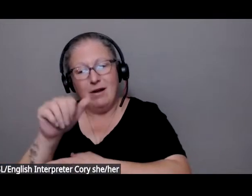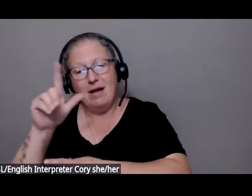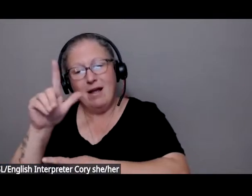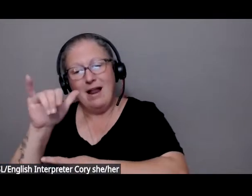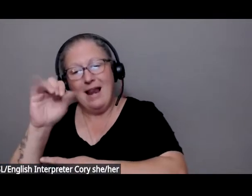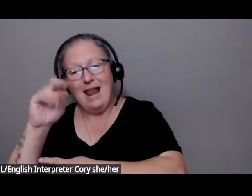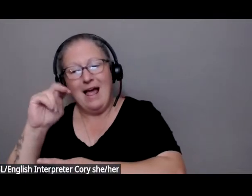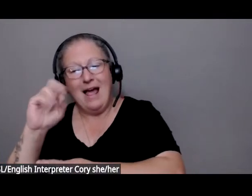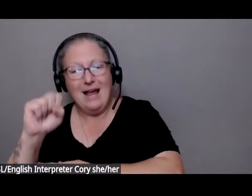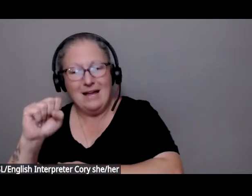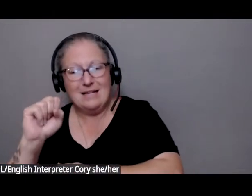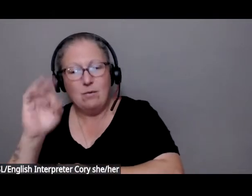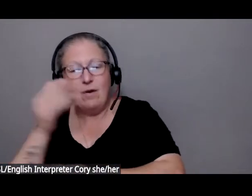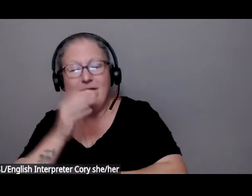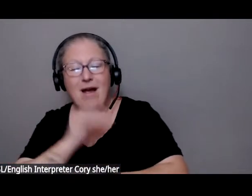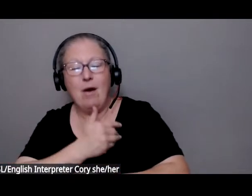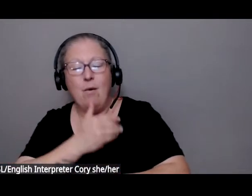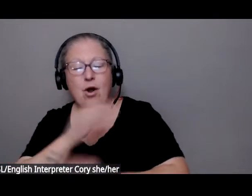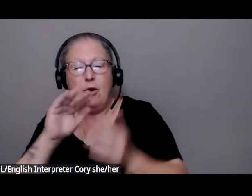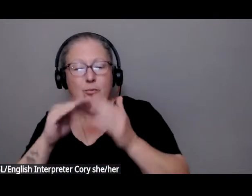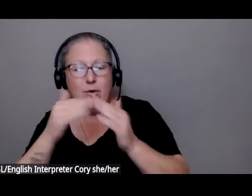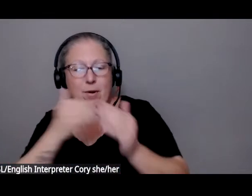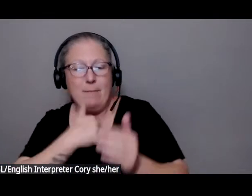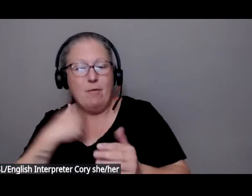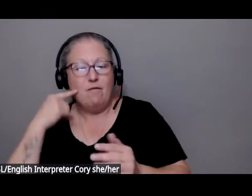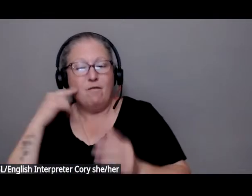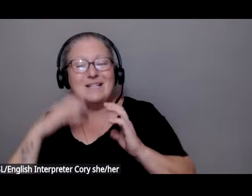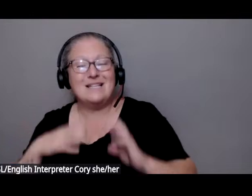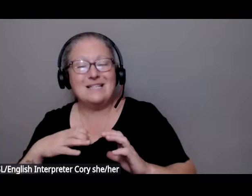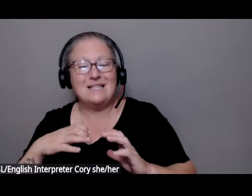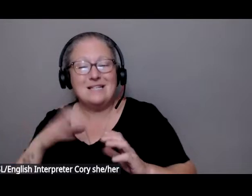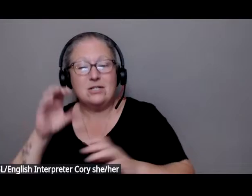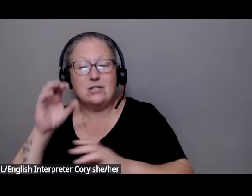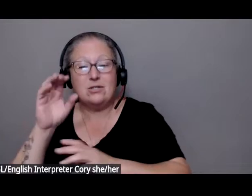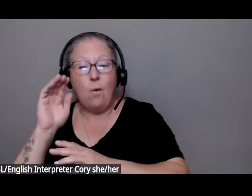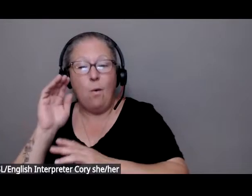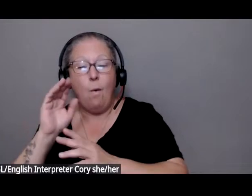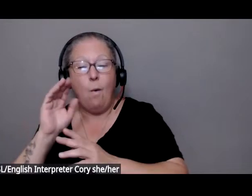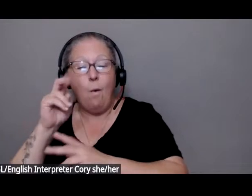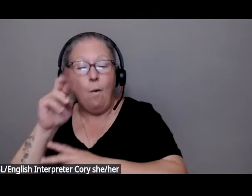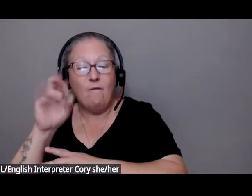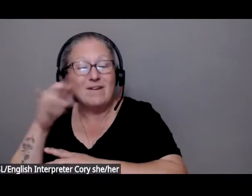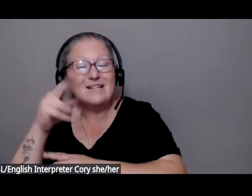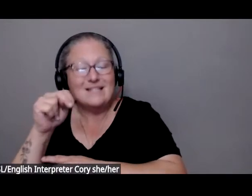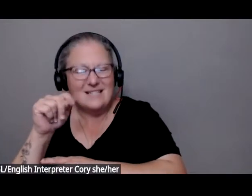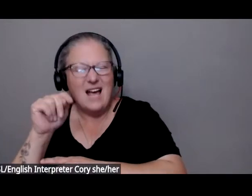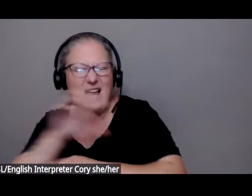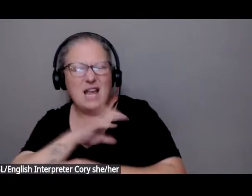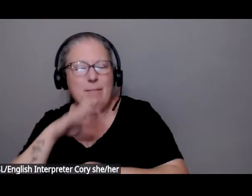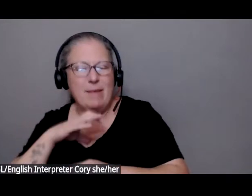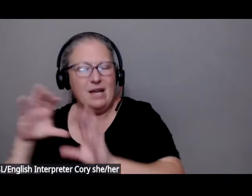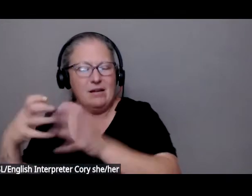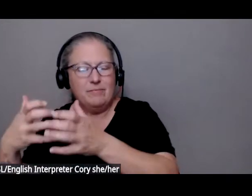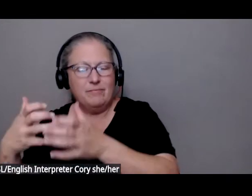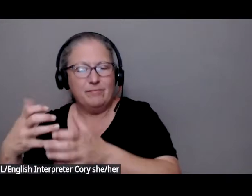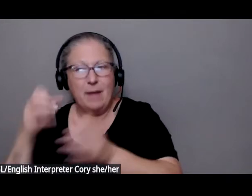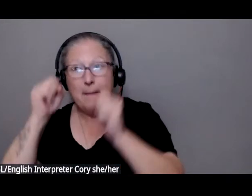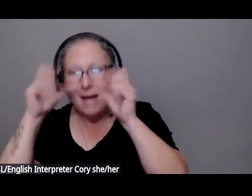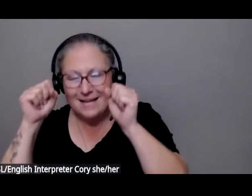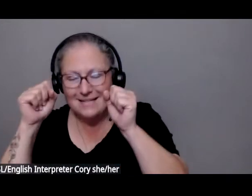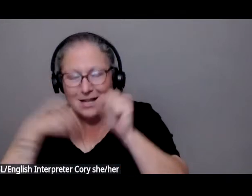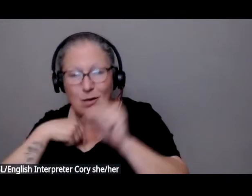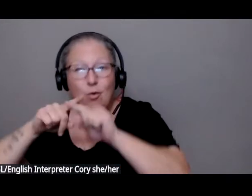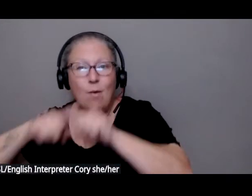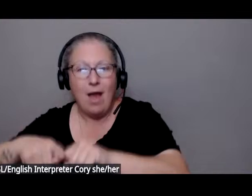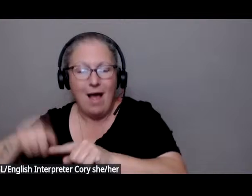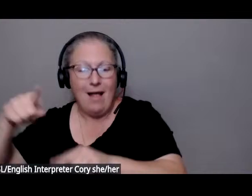our committee members for our Citizens Oversight, our amazing Citizens Oversight Committee, who we rely on